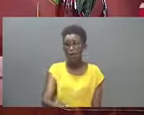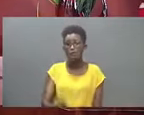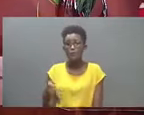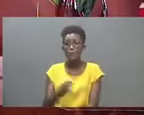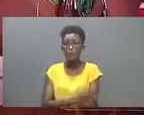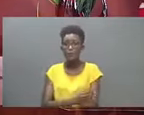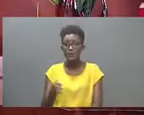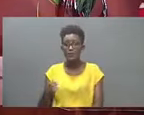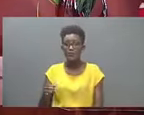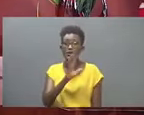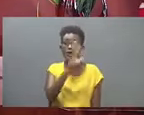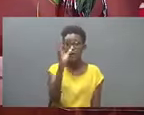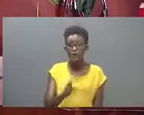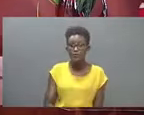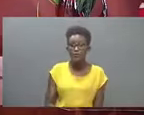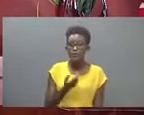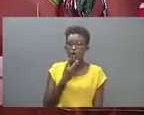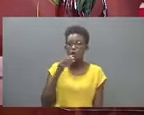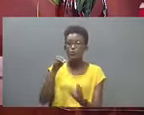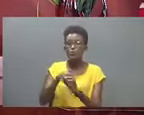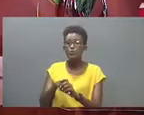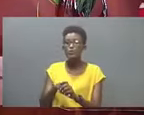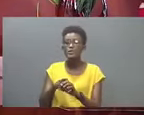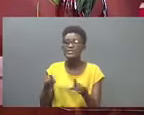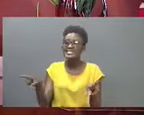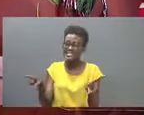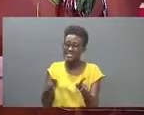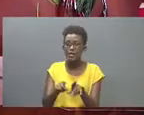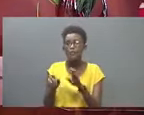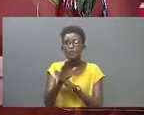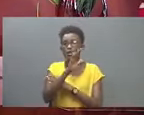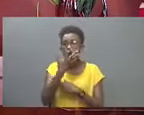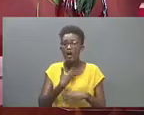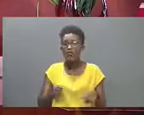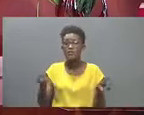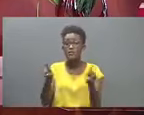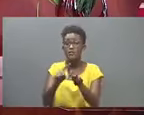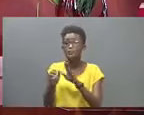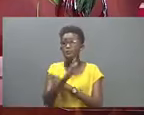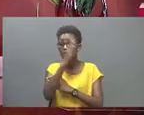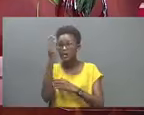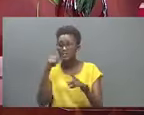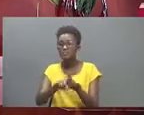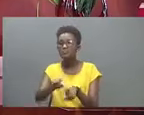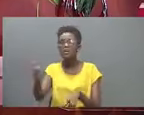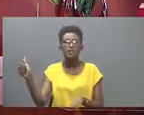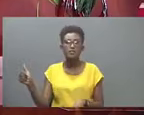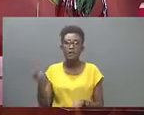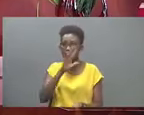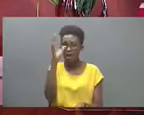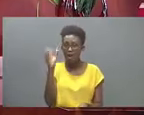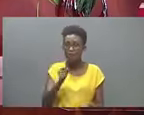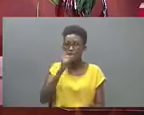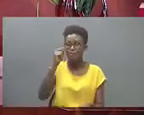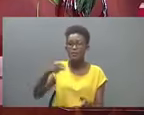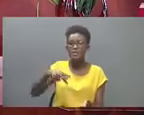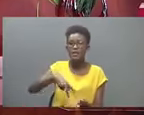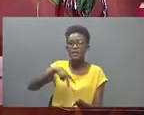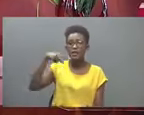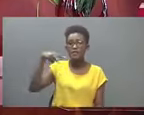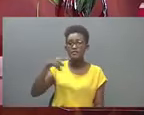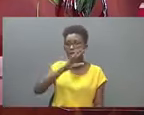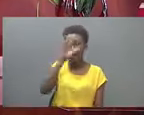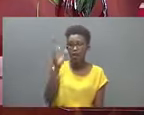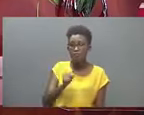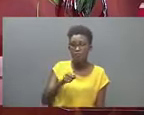Africa, we belong to the same God. Africa, arise. Africa,